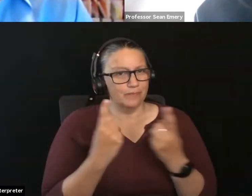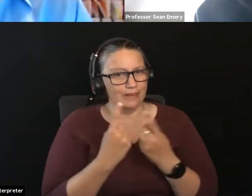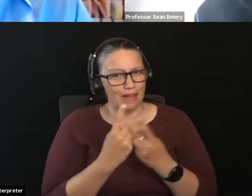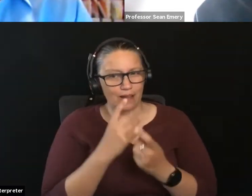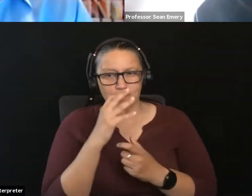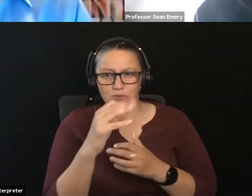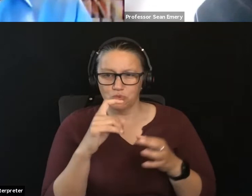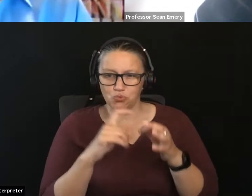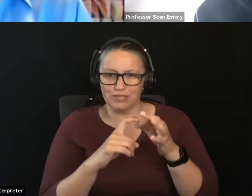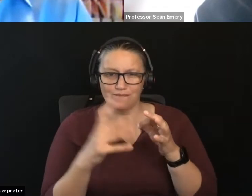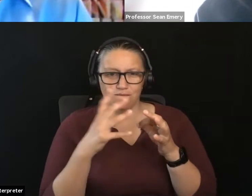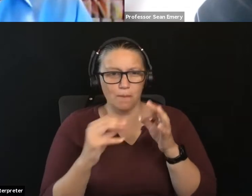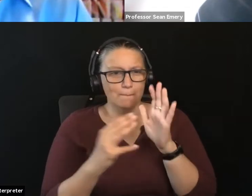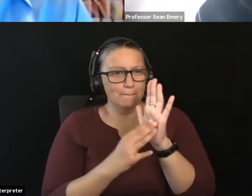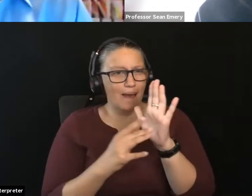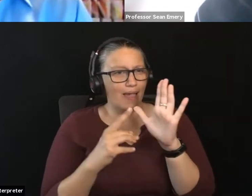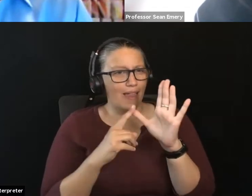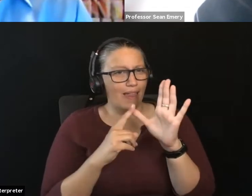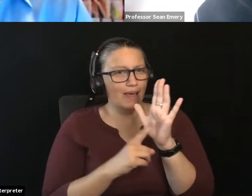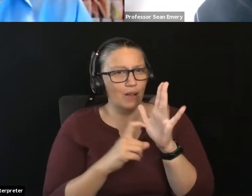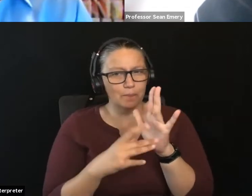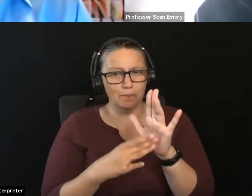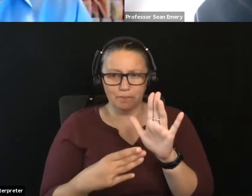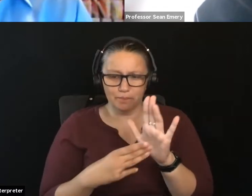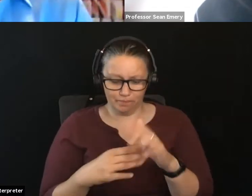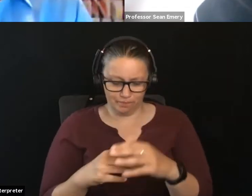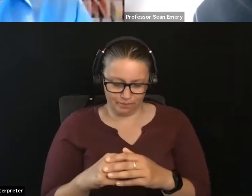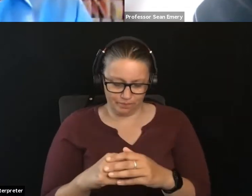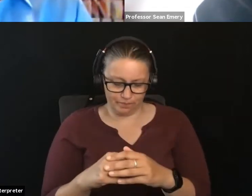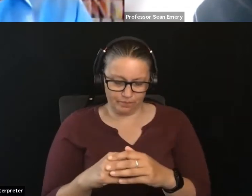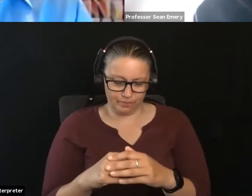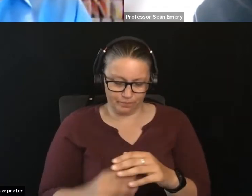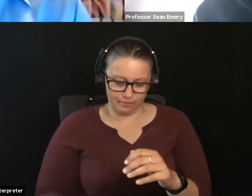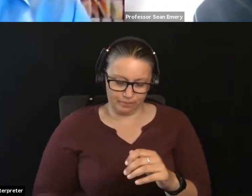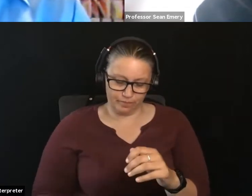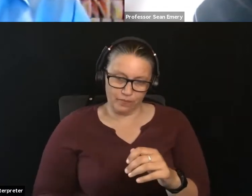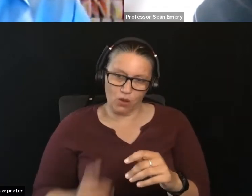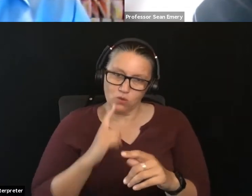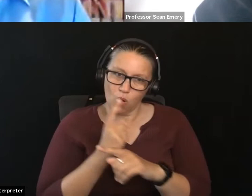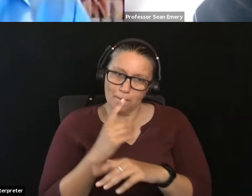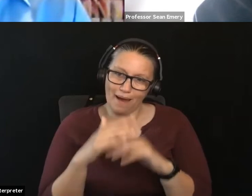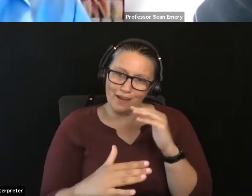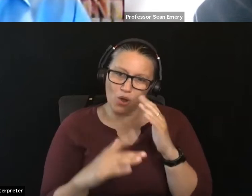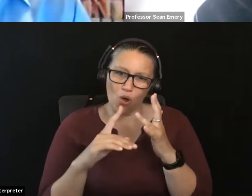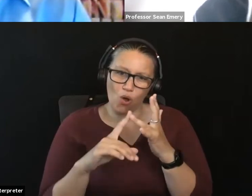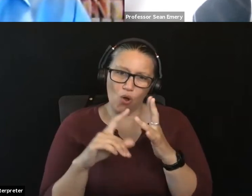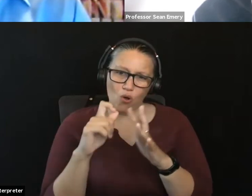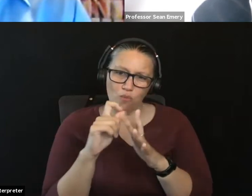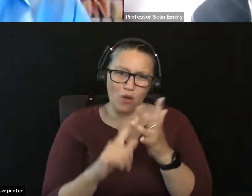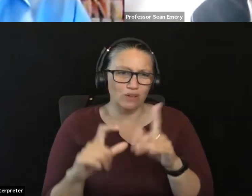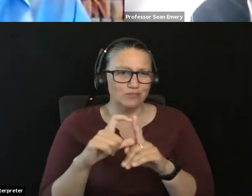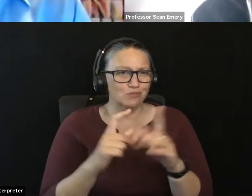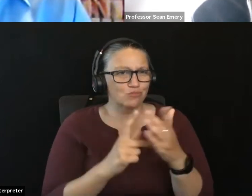of opioid replacement programs or interventions available, and methadone